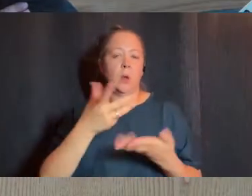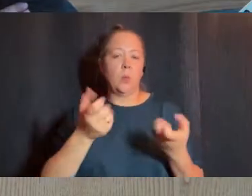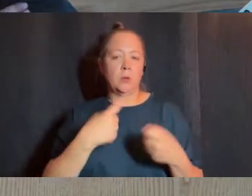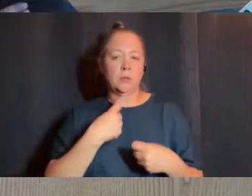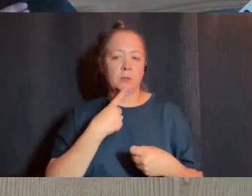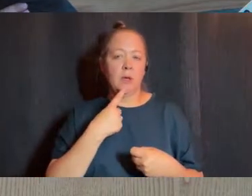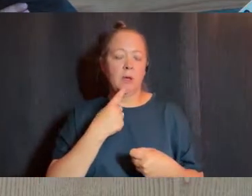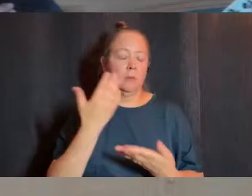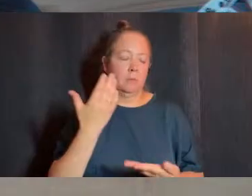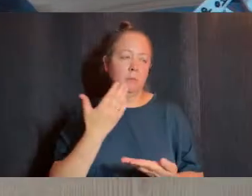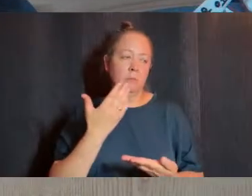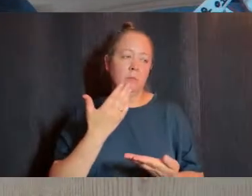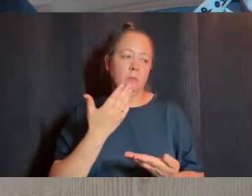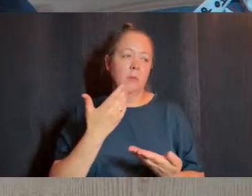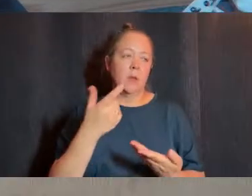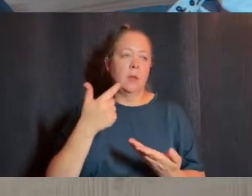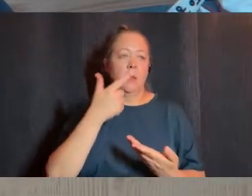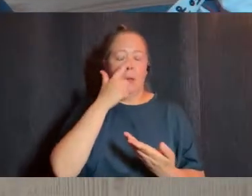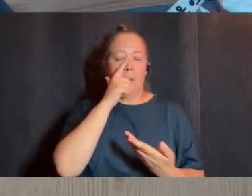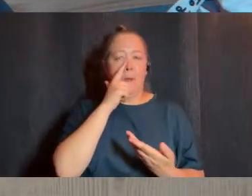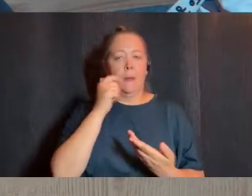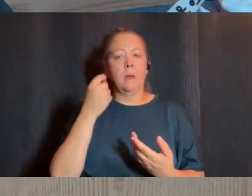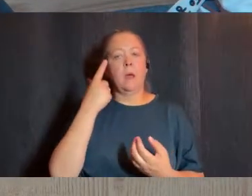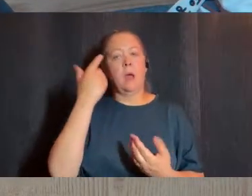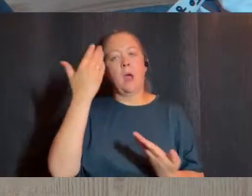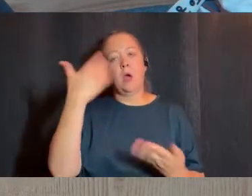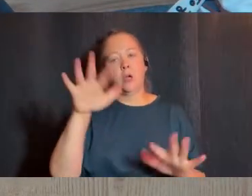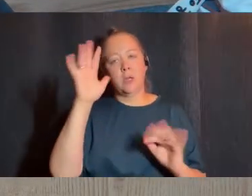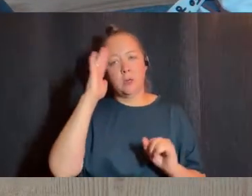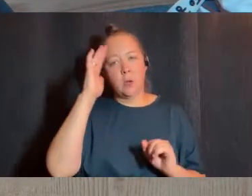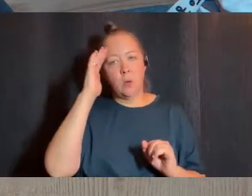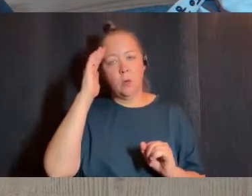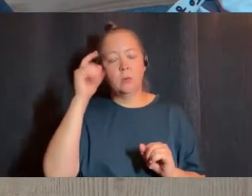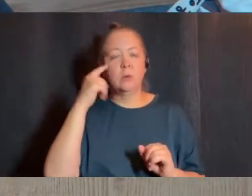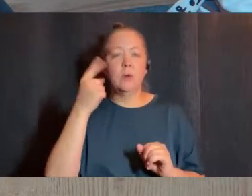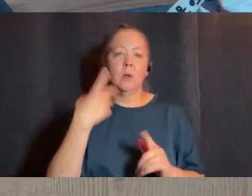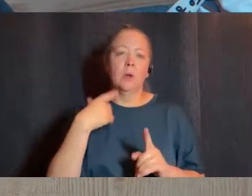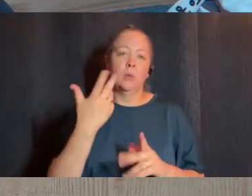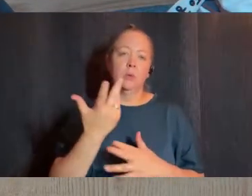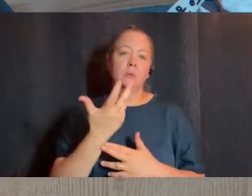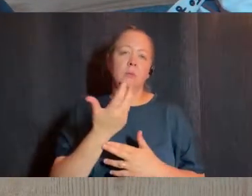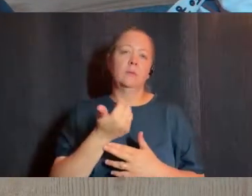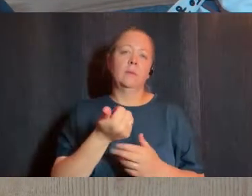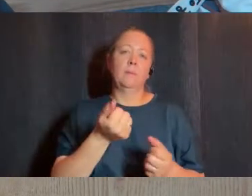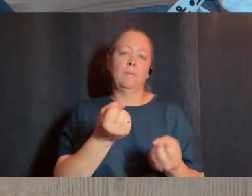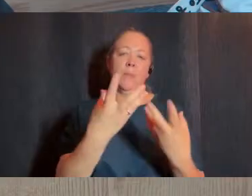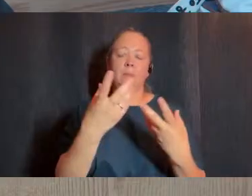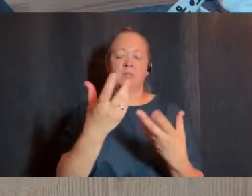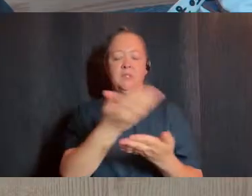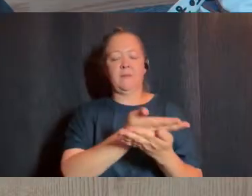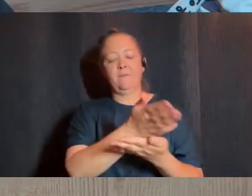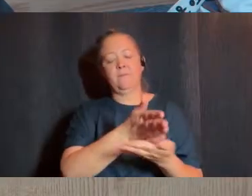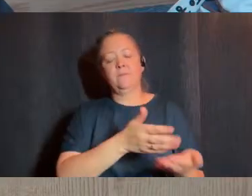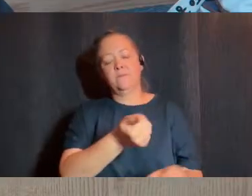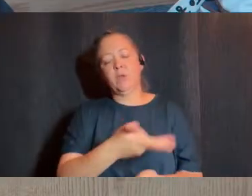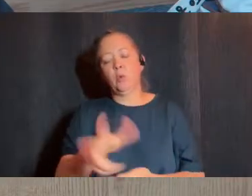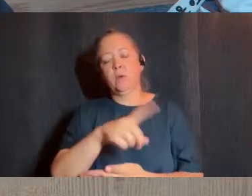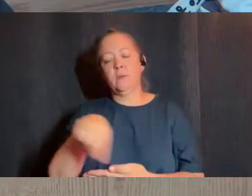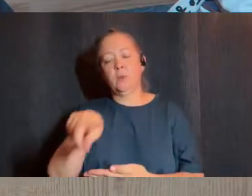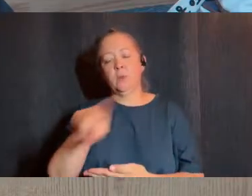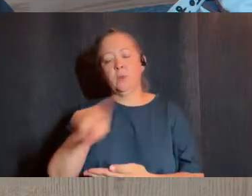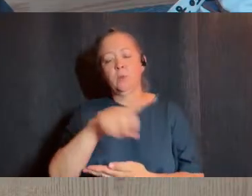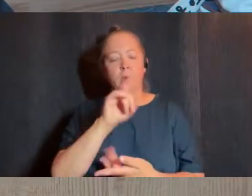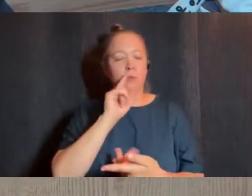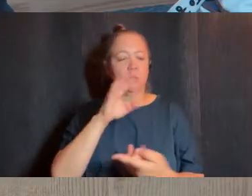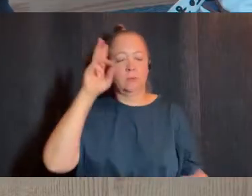you are already preparing to dissect my words and try to spin them to help frame your stories. But first, I do want to make sure I